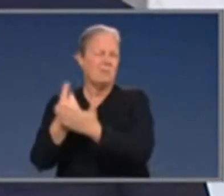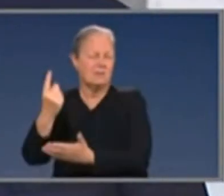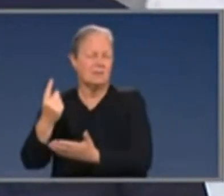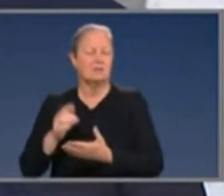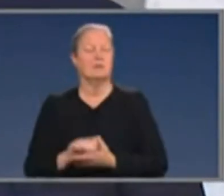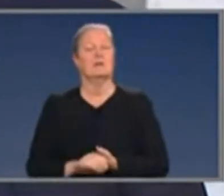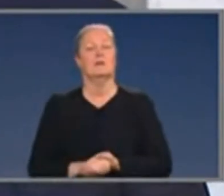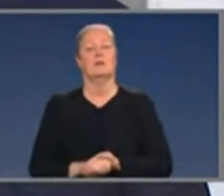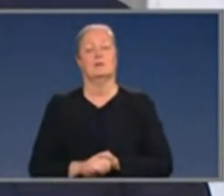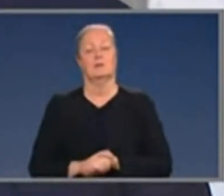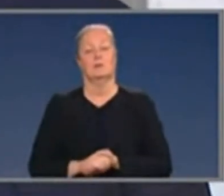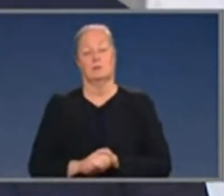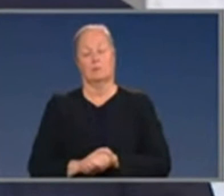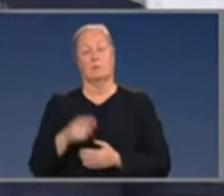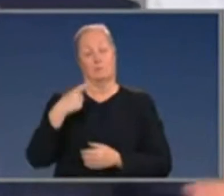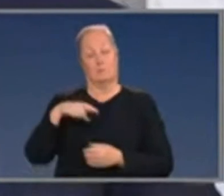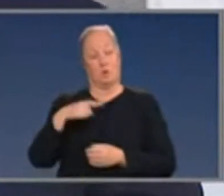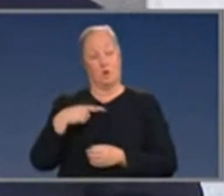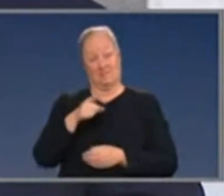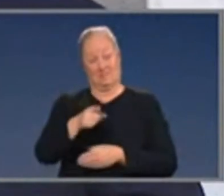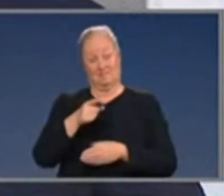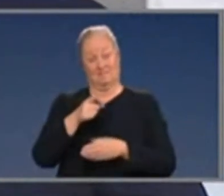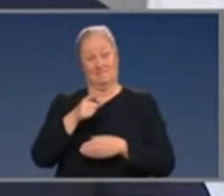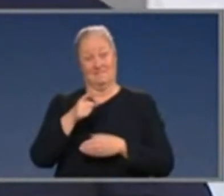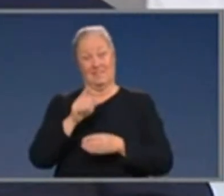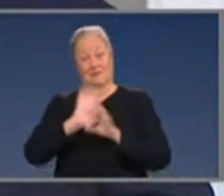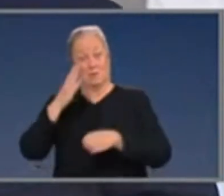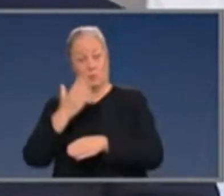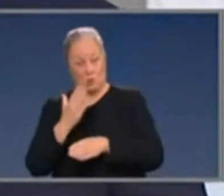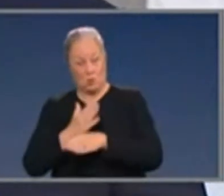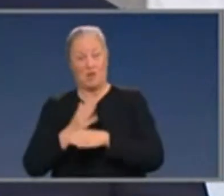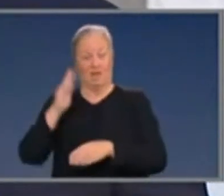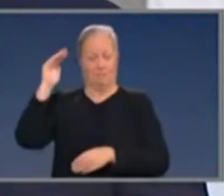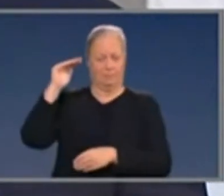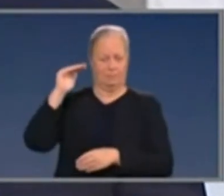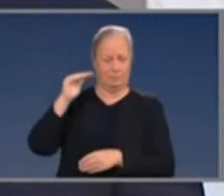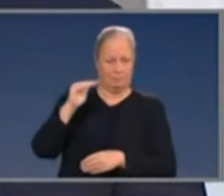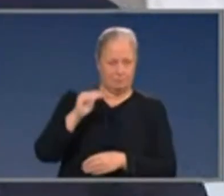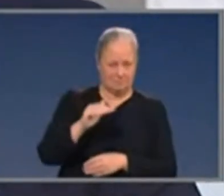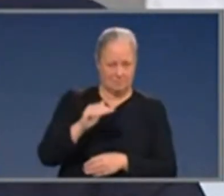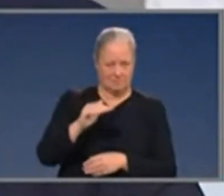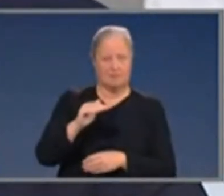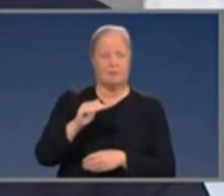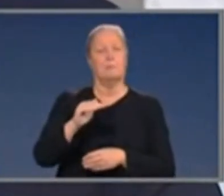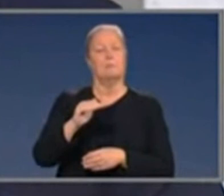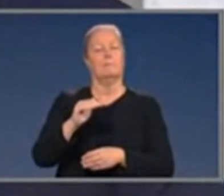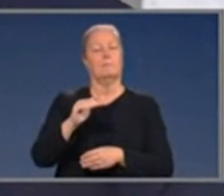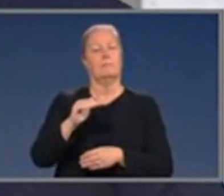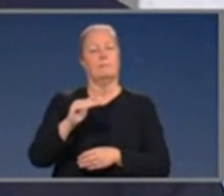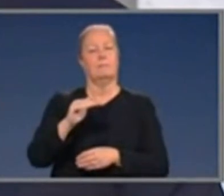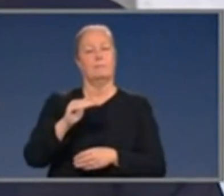at the moment is we have the effective rate of unemployment actually falling while the measured rate of unemployment is rising.